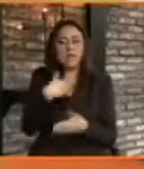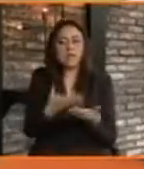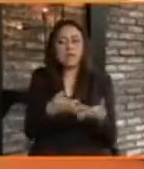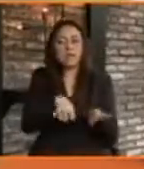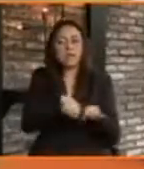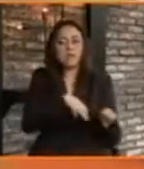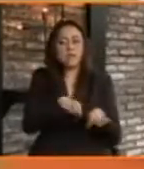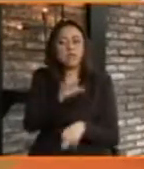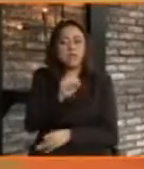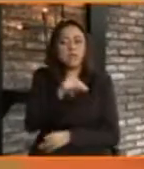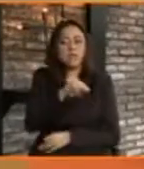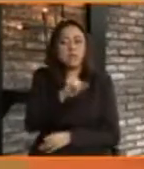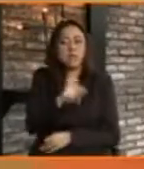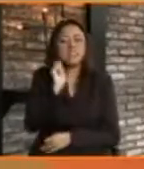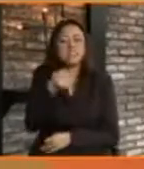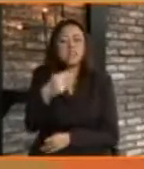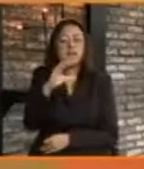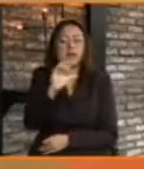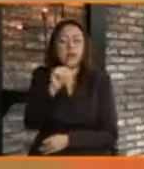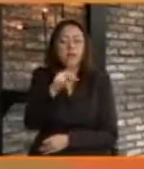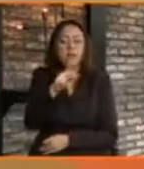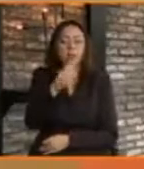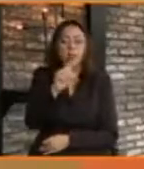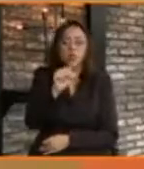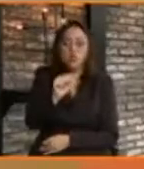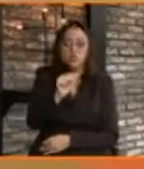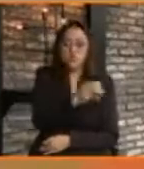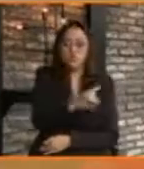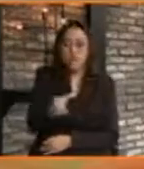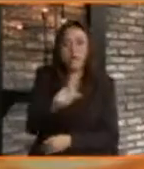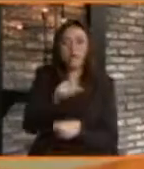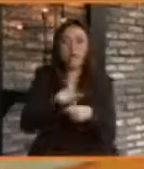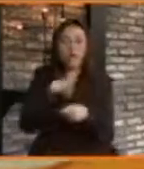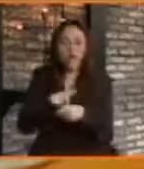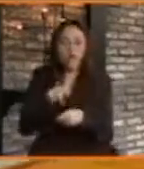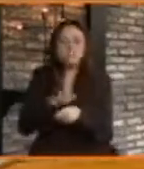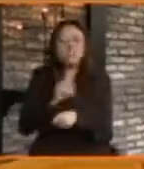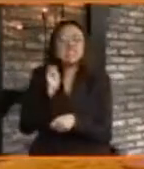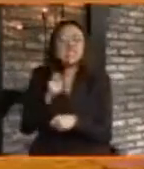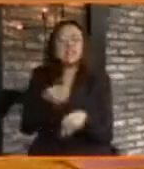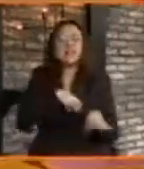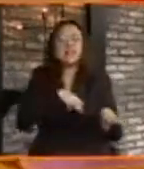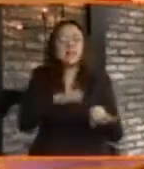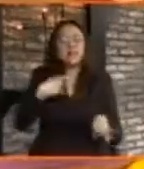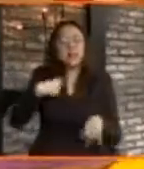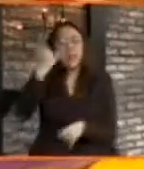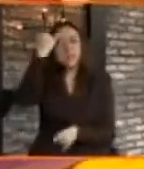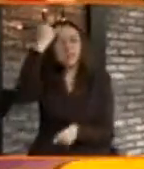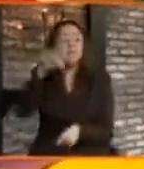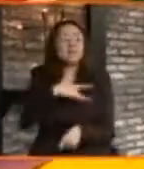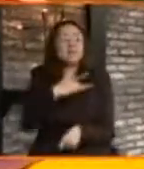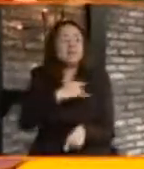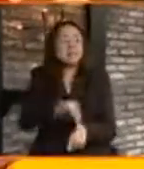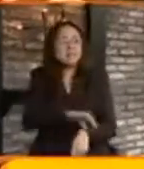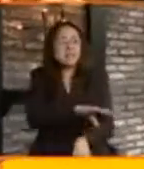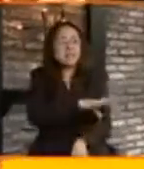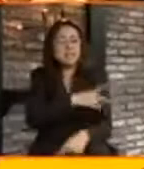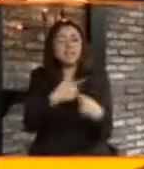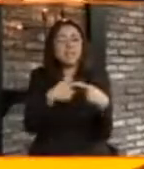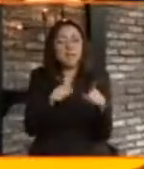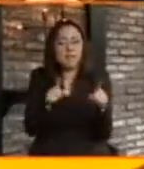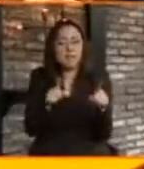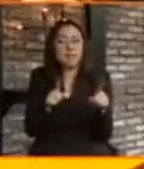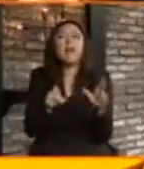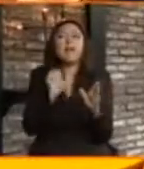work is entitled Color Field. And in this work, she creates a sensory immersive experience. She